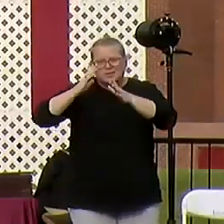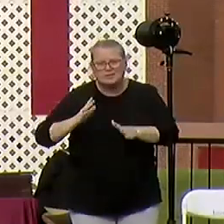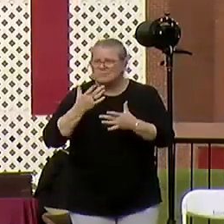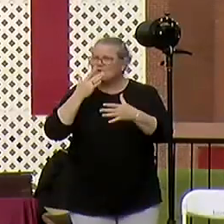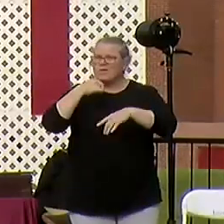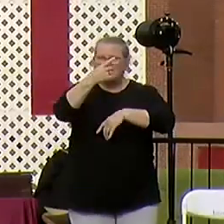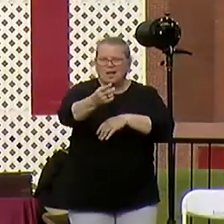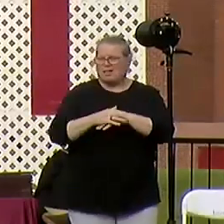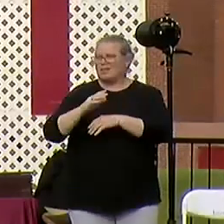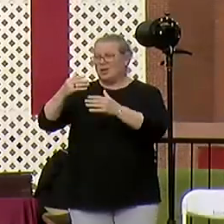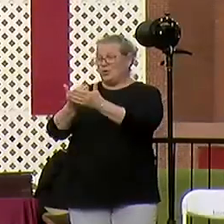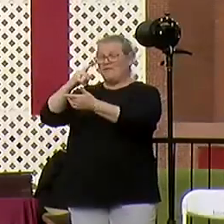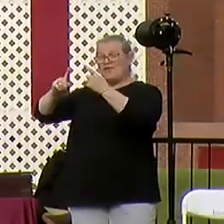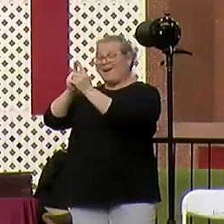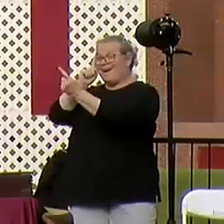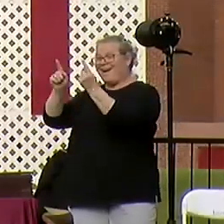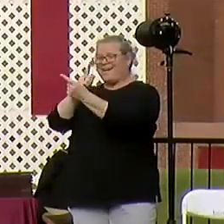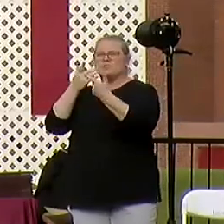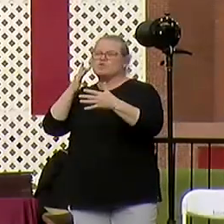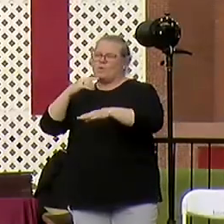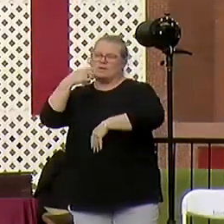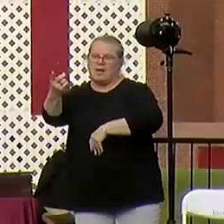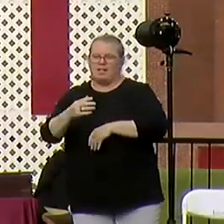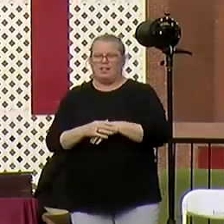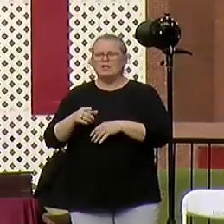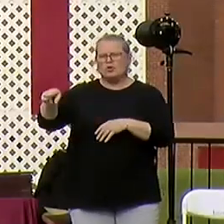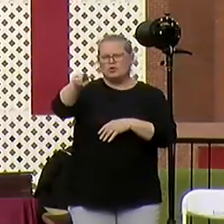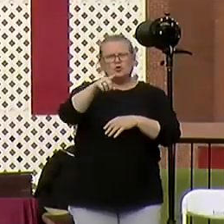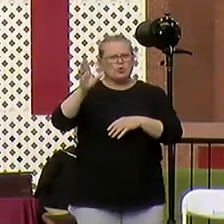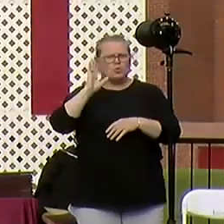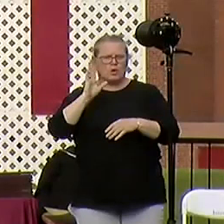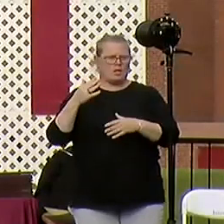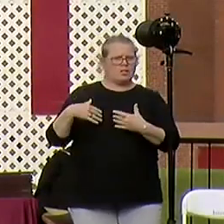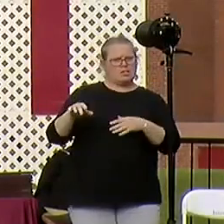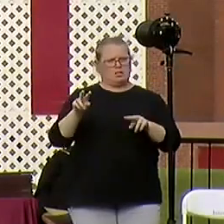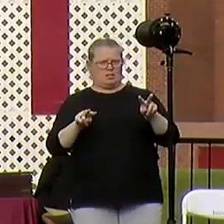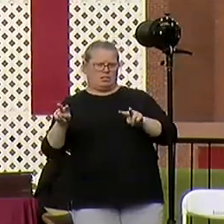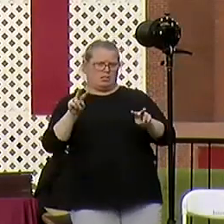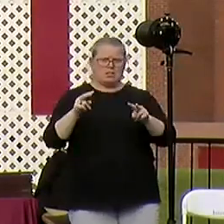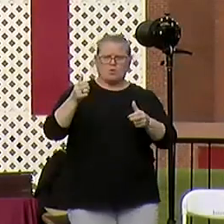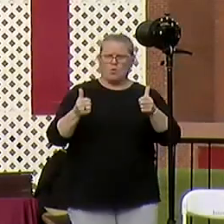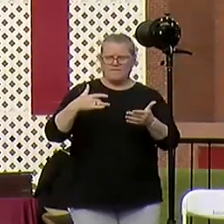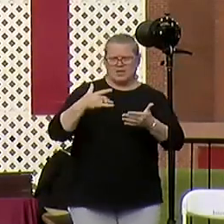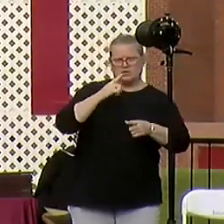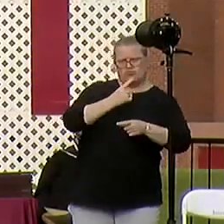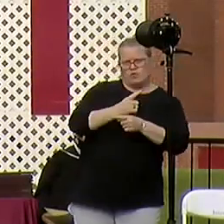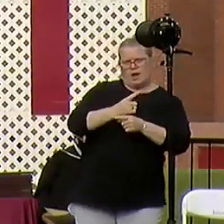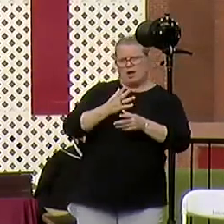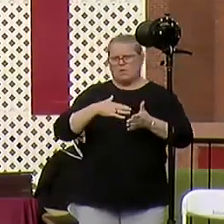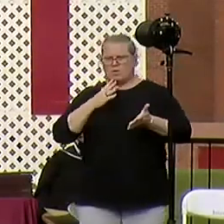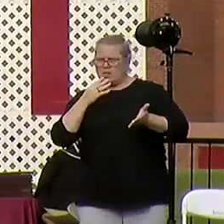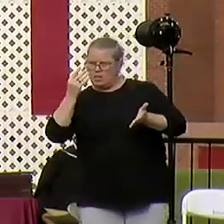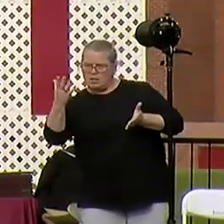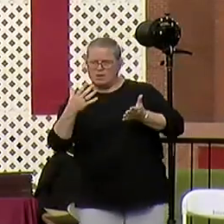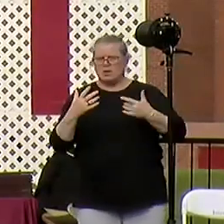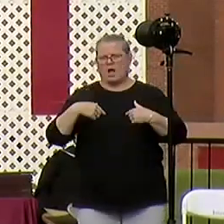waters to find what and who feels right. This is completely normal and part of becoming an adult, to put your best